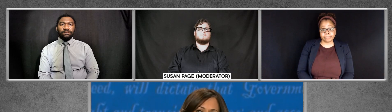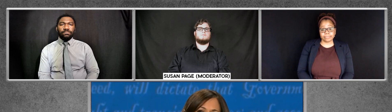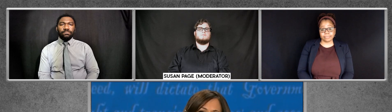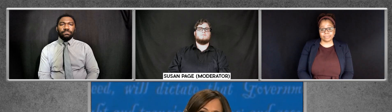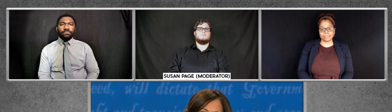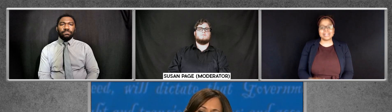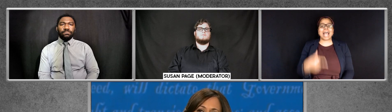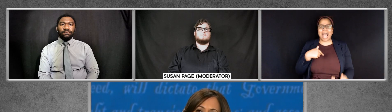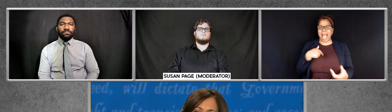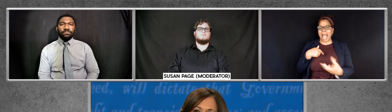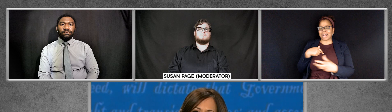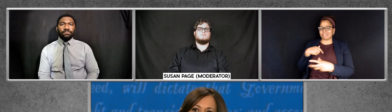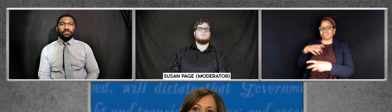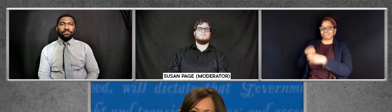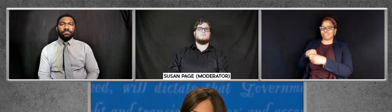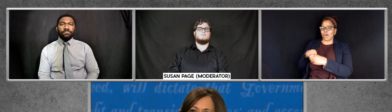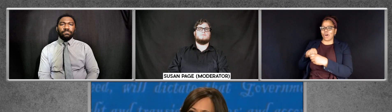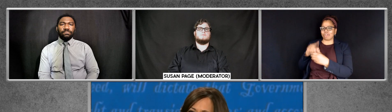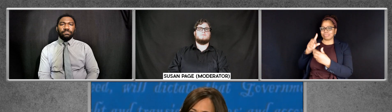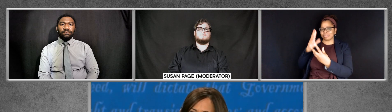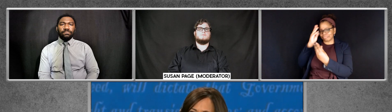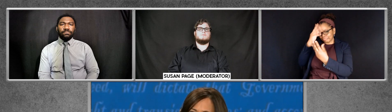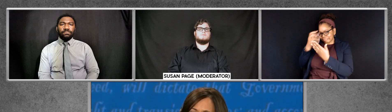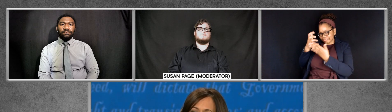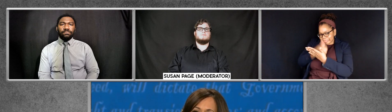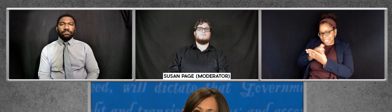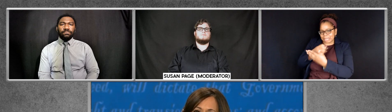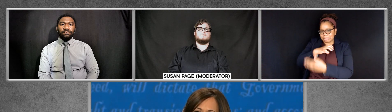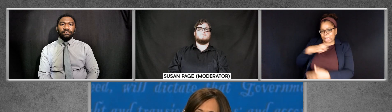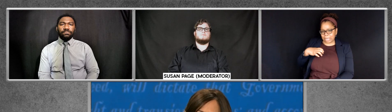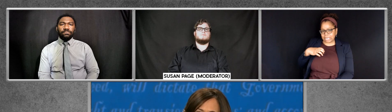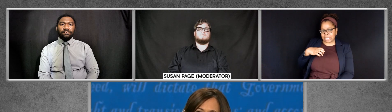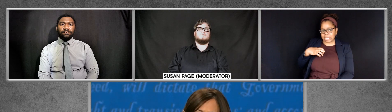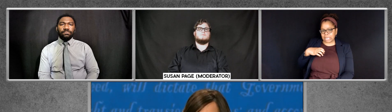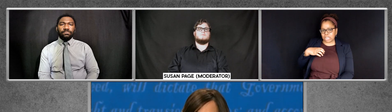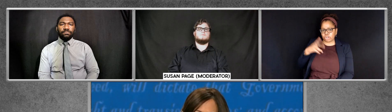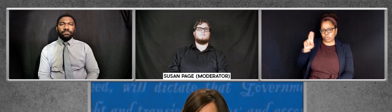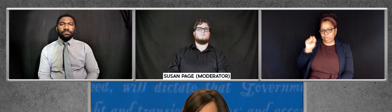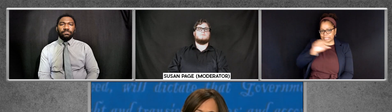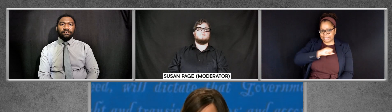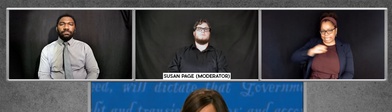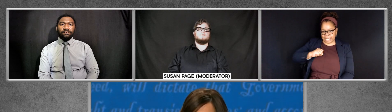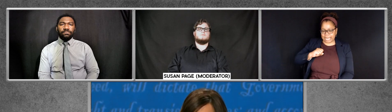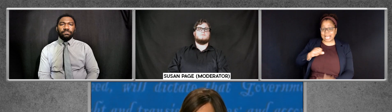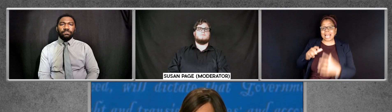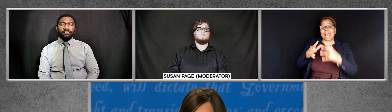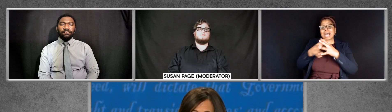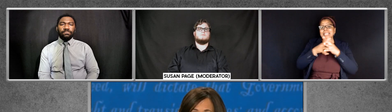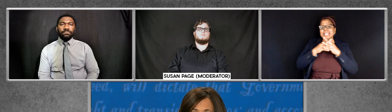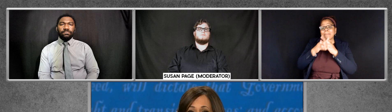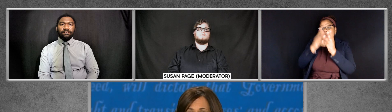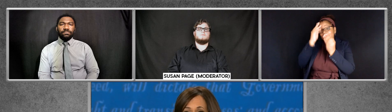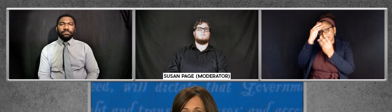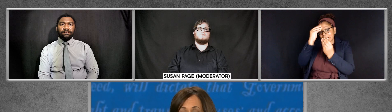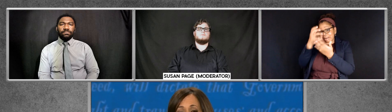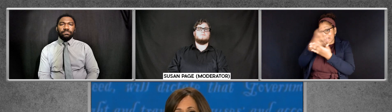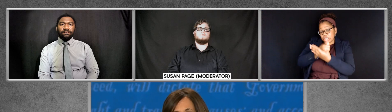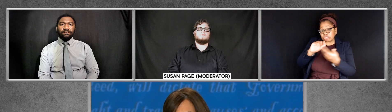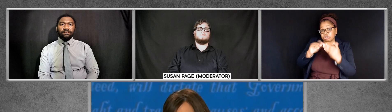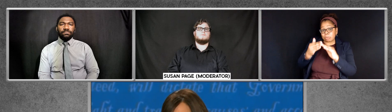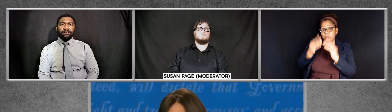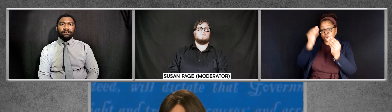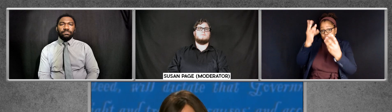on the Intelligence Committee of the United States Senate. America's intelligence community told us Russia interfered